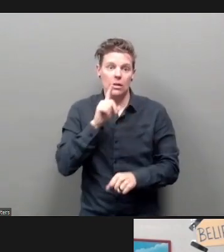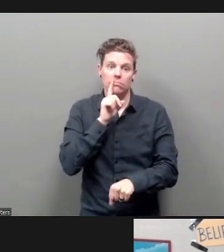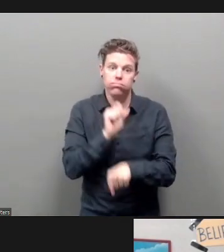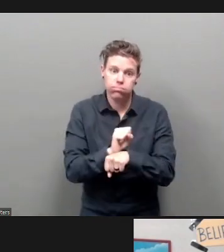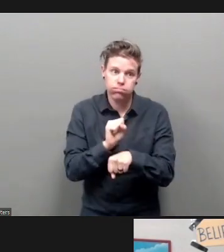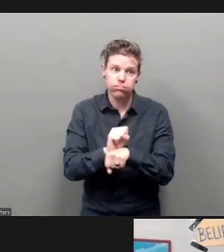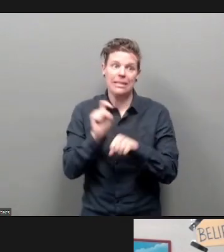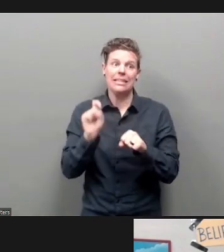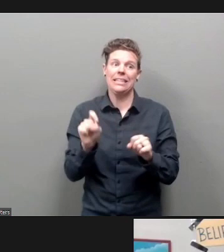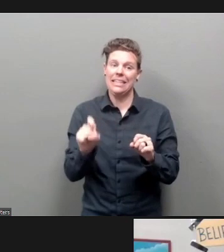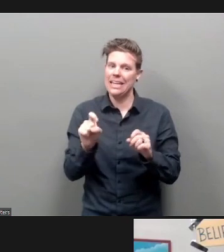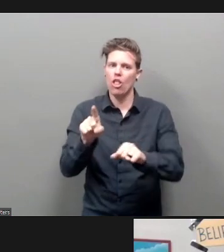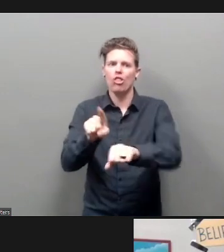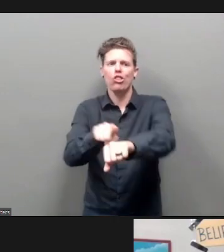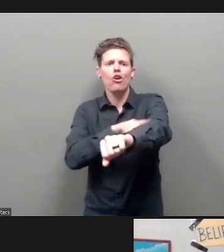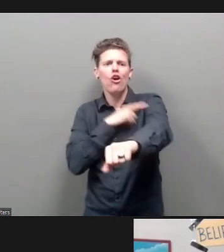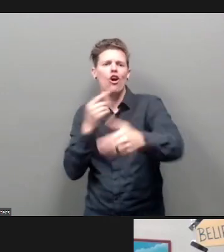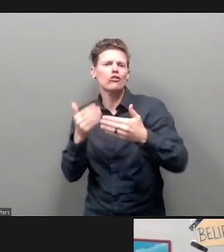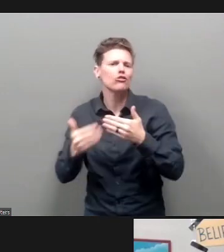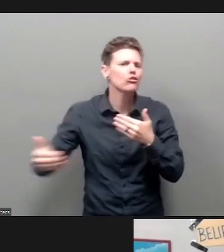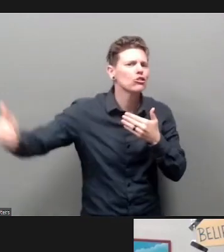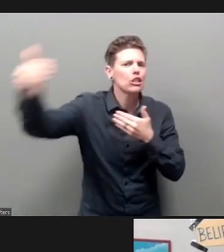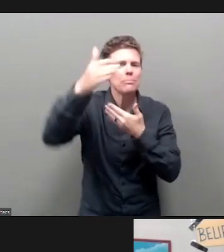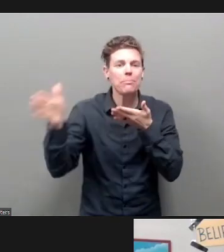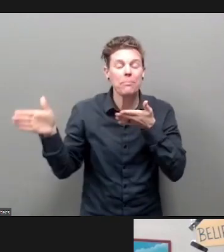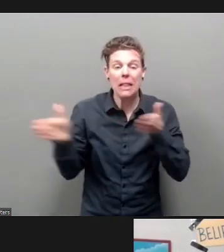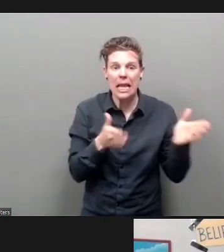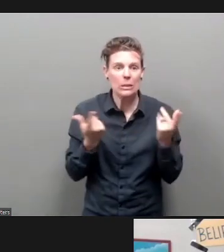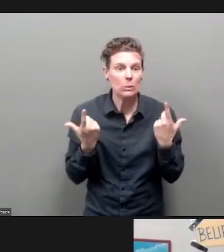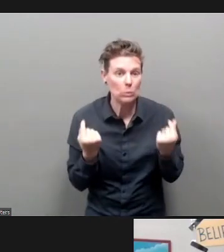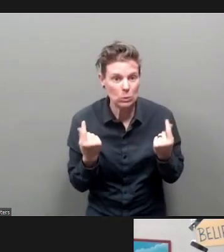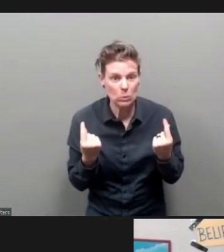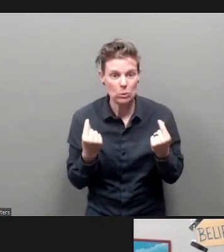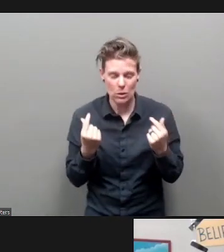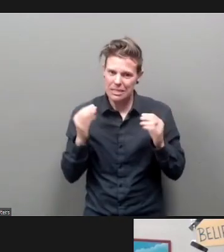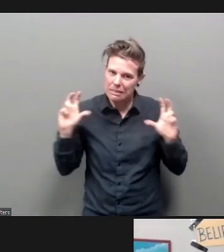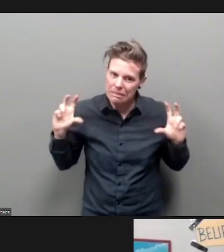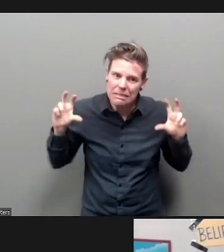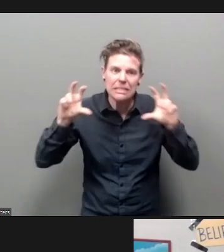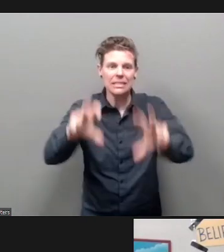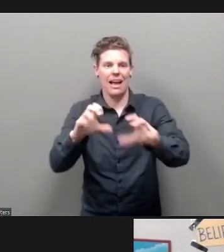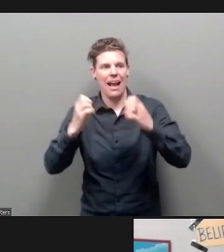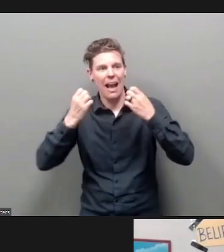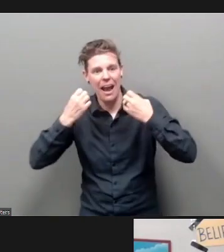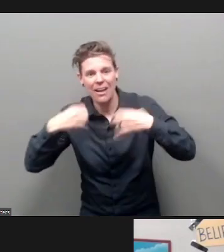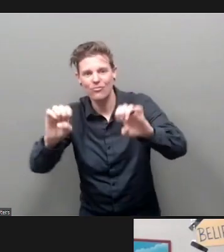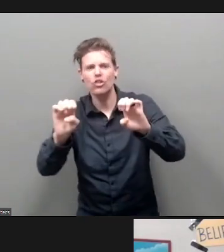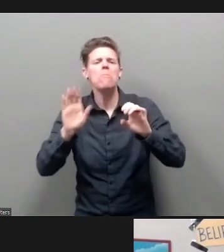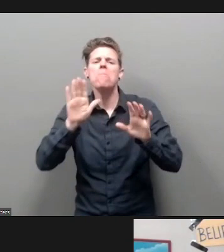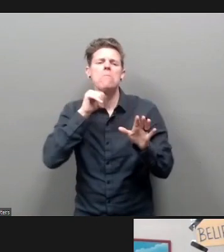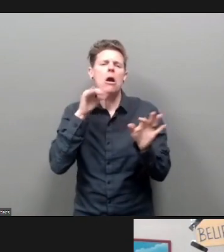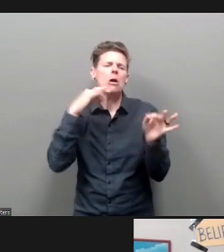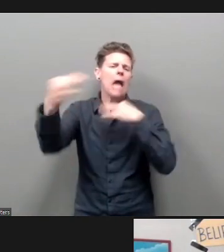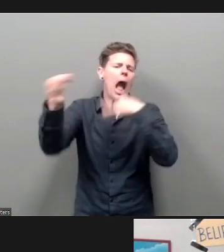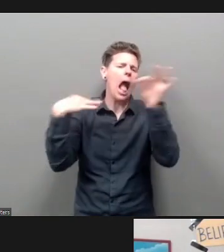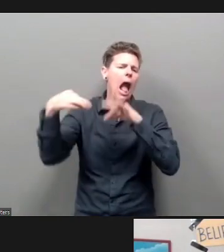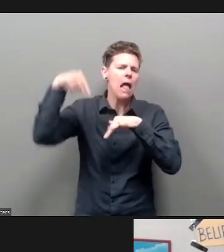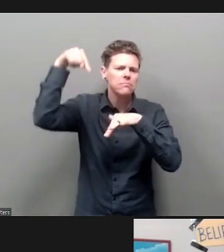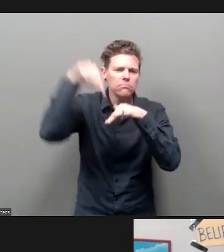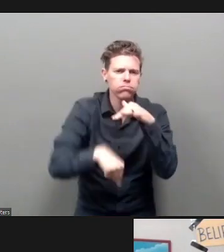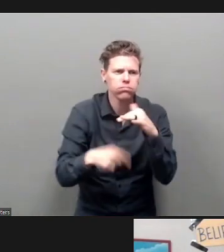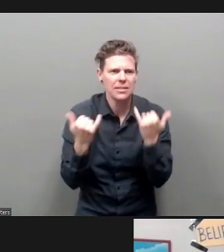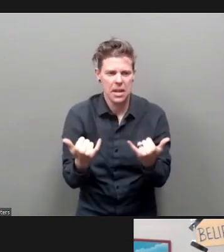done. There's extensive efforts going on. Probably it would take me too long to describe them. We're building new graduate